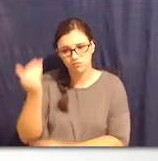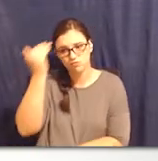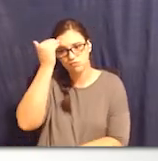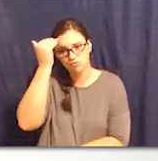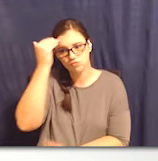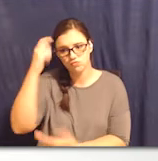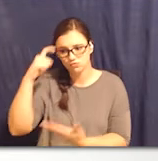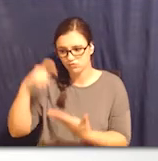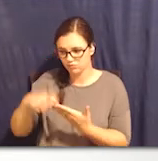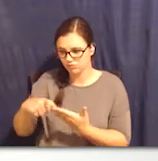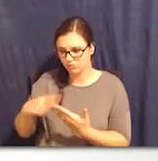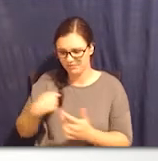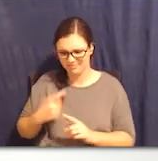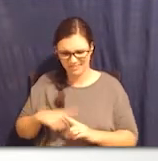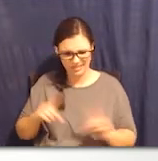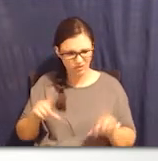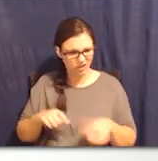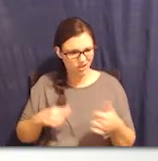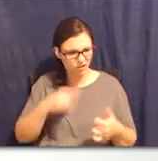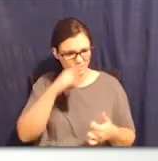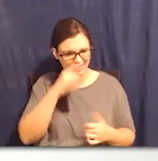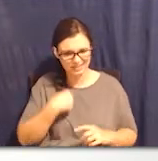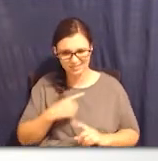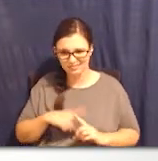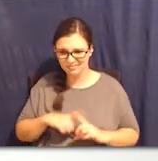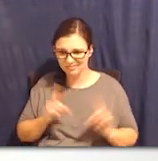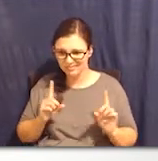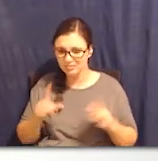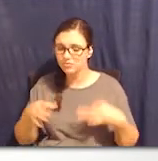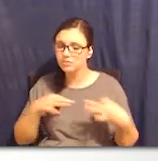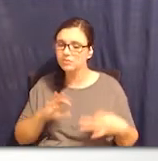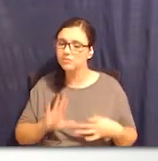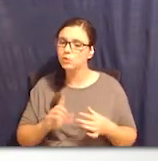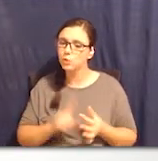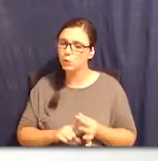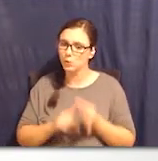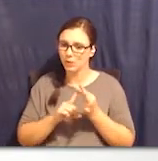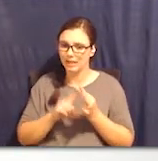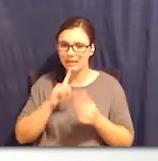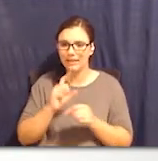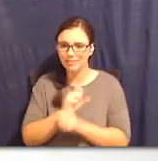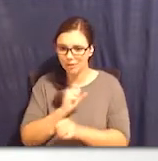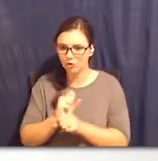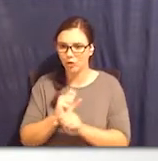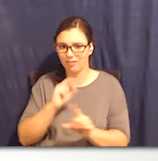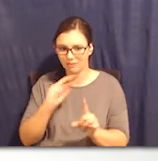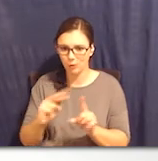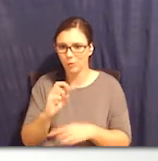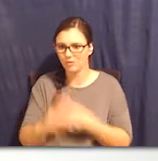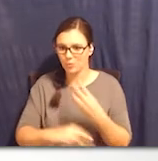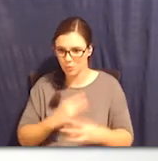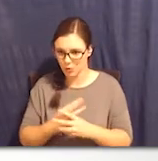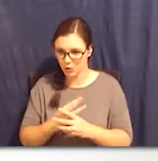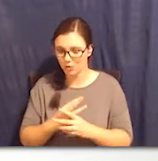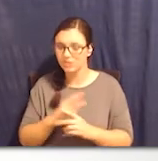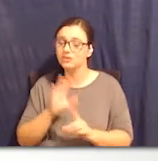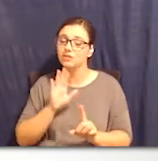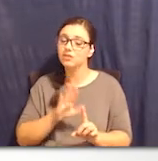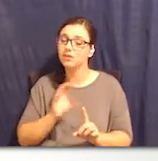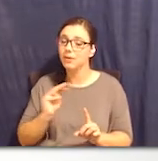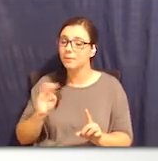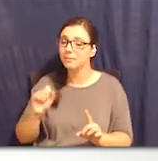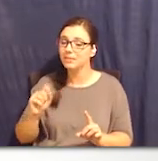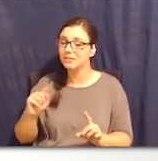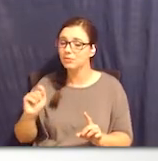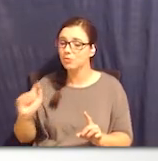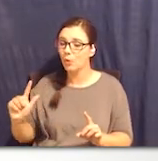And Faye, she's well aware that she is different from other children. She describes her unique and literal view of